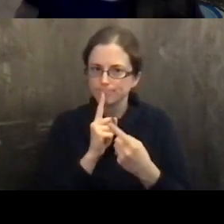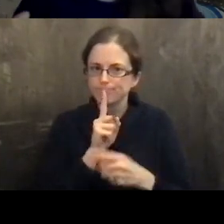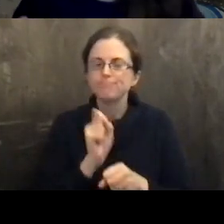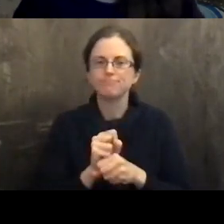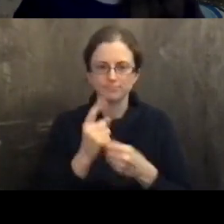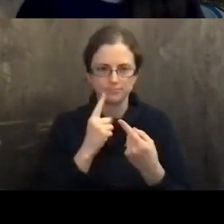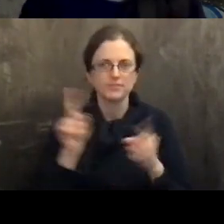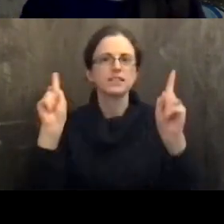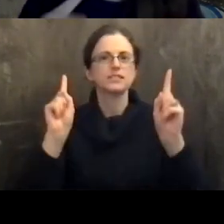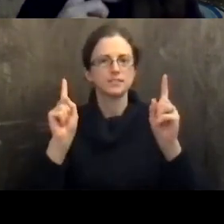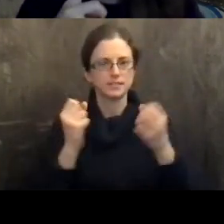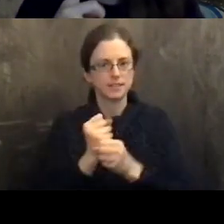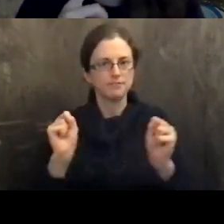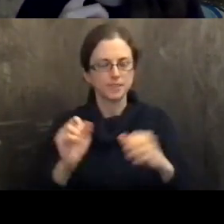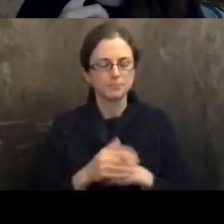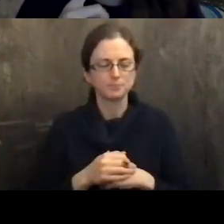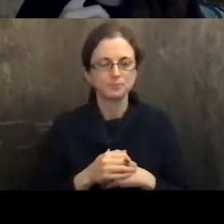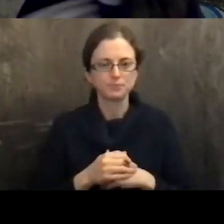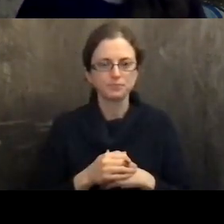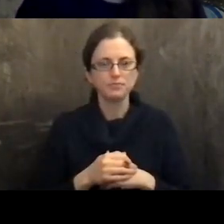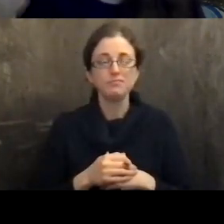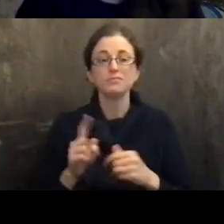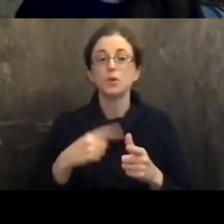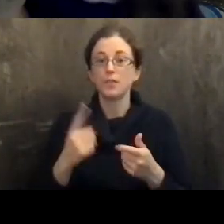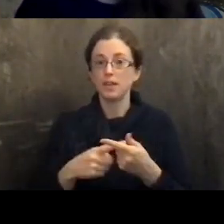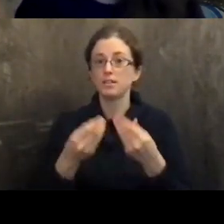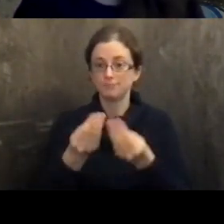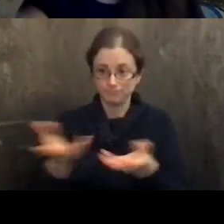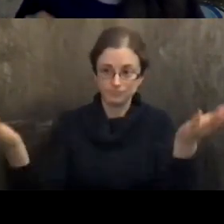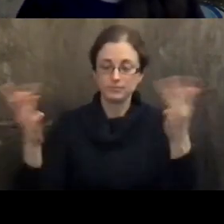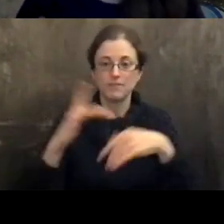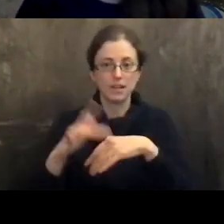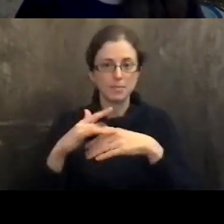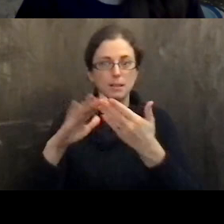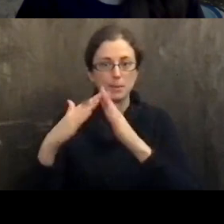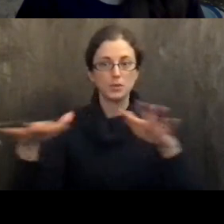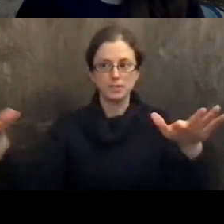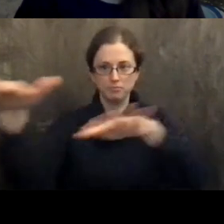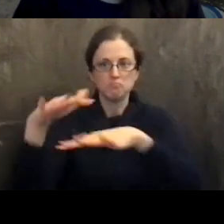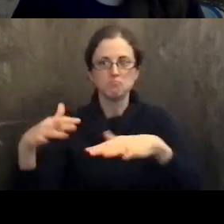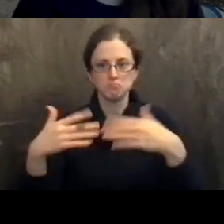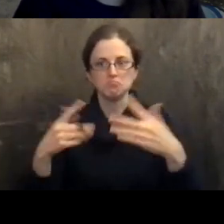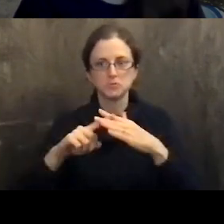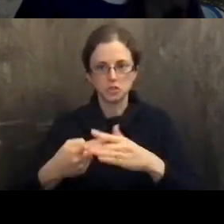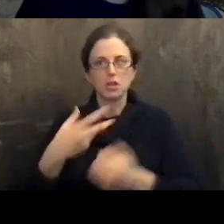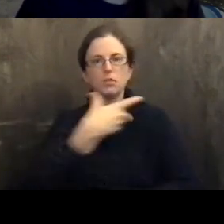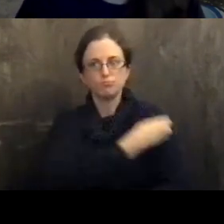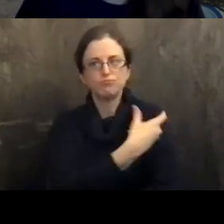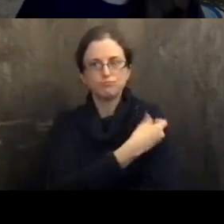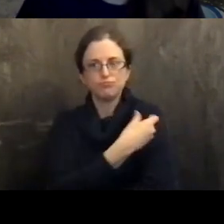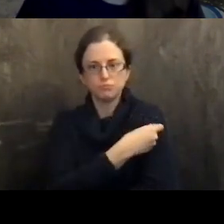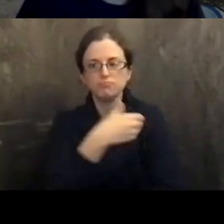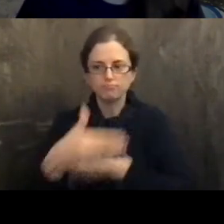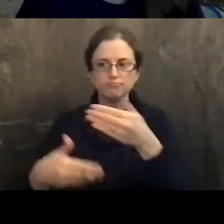then after the vaccine is available in the community, there is ongoing monitoring of its safety and